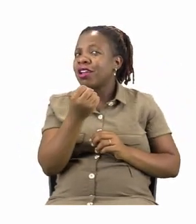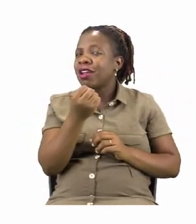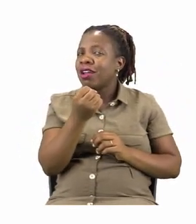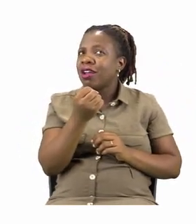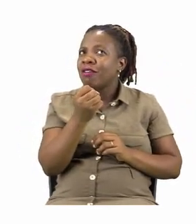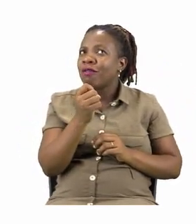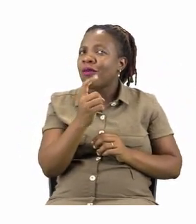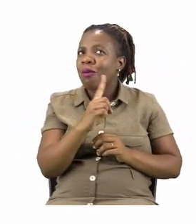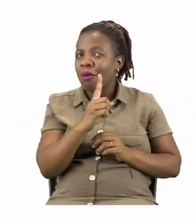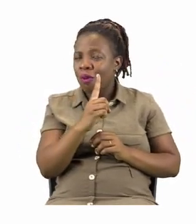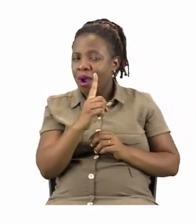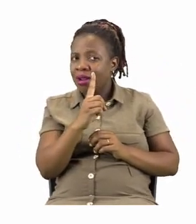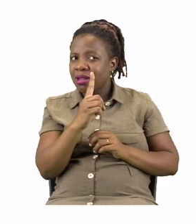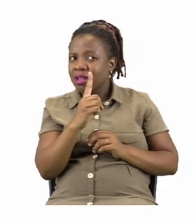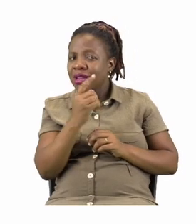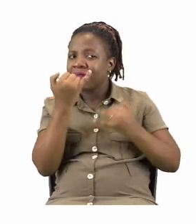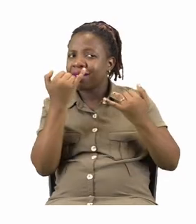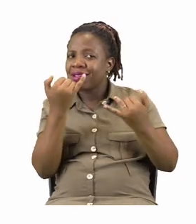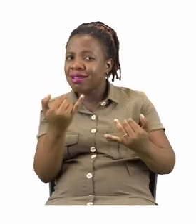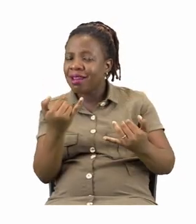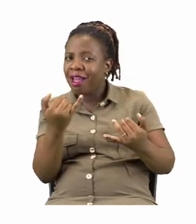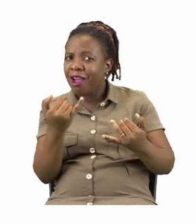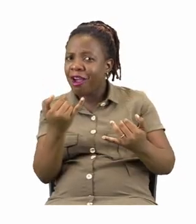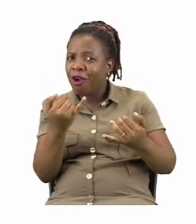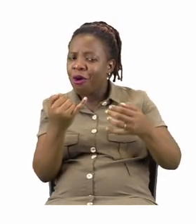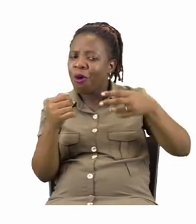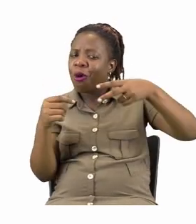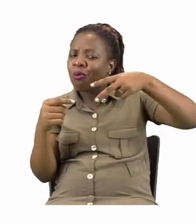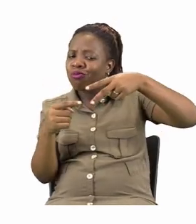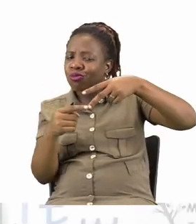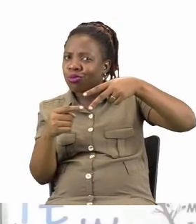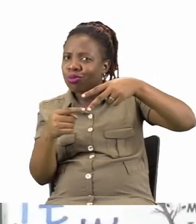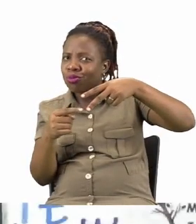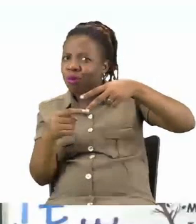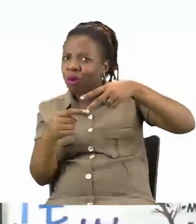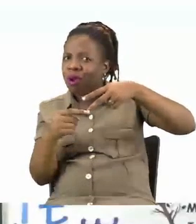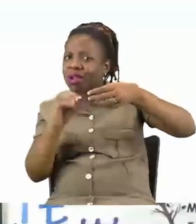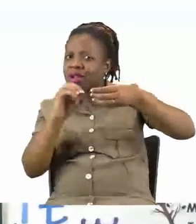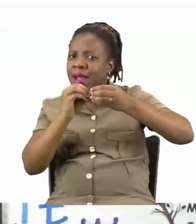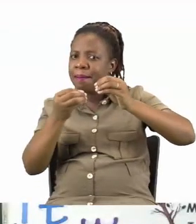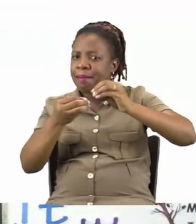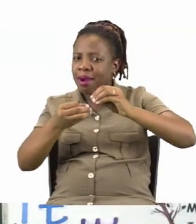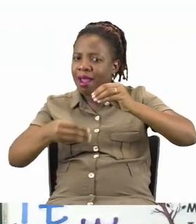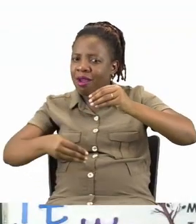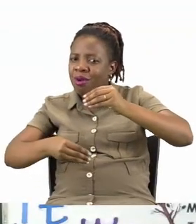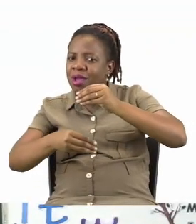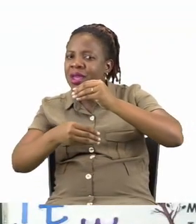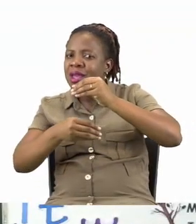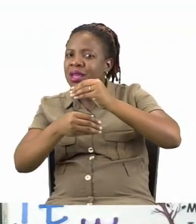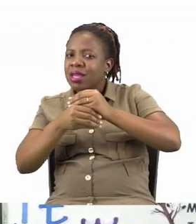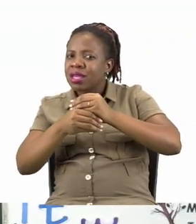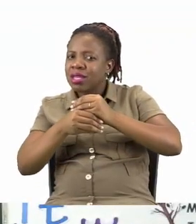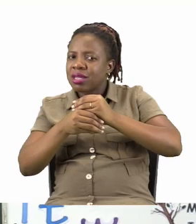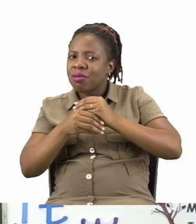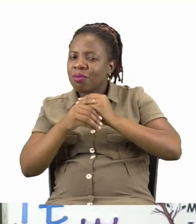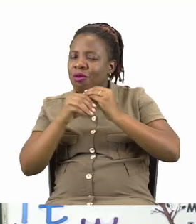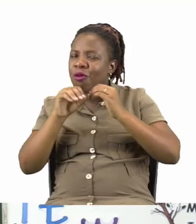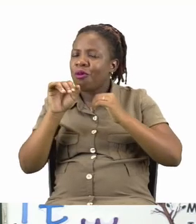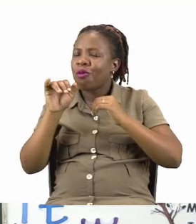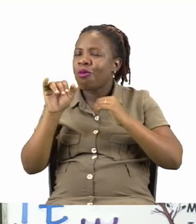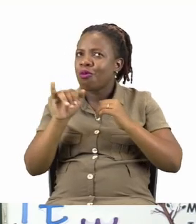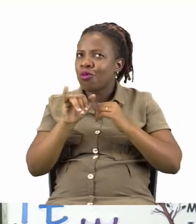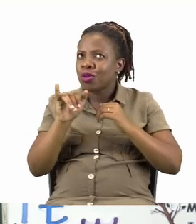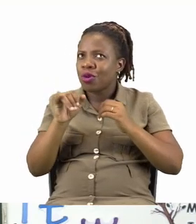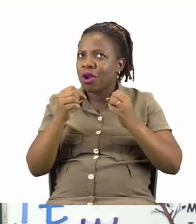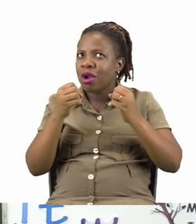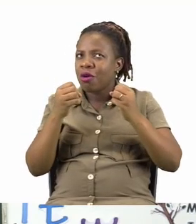cloud? On the board, I have one example. Now we remember, boys and girls, this